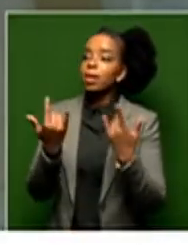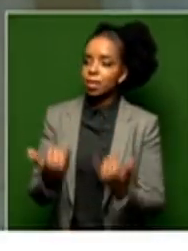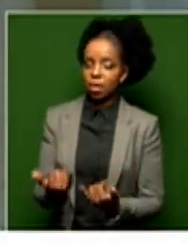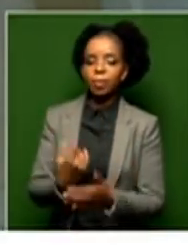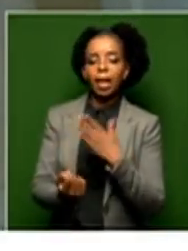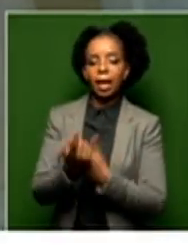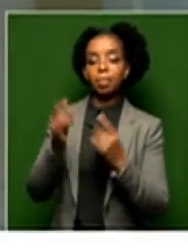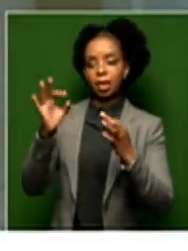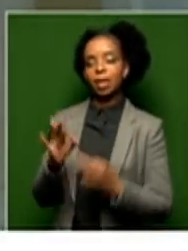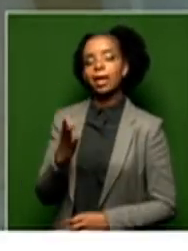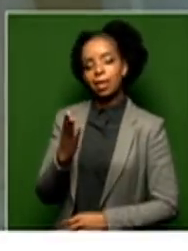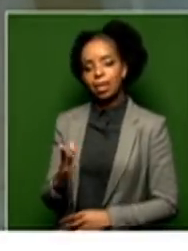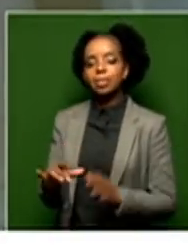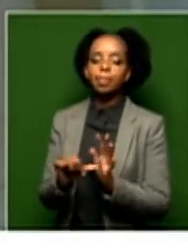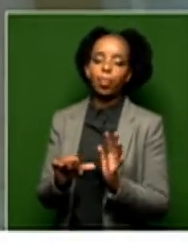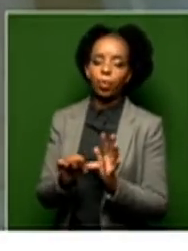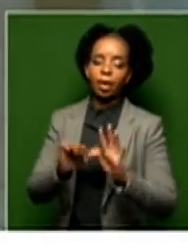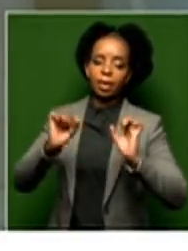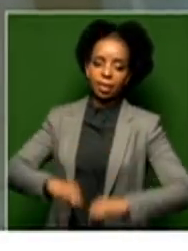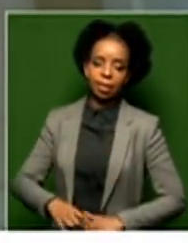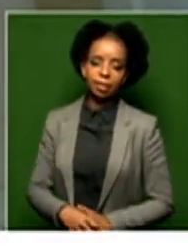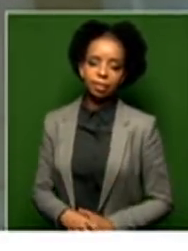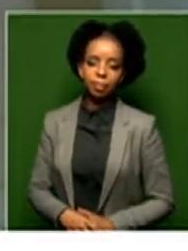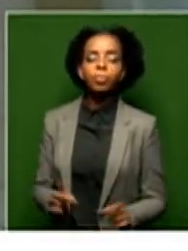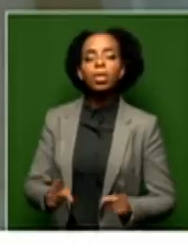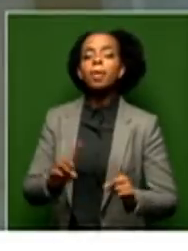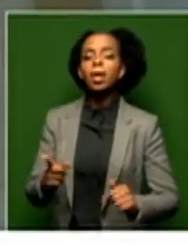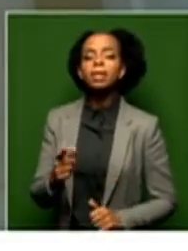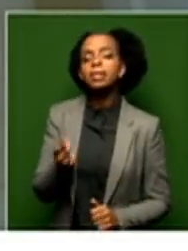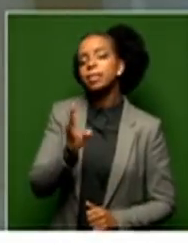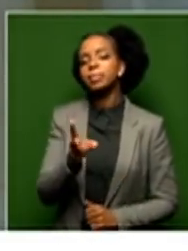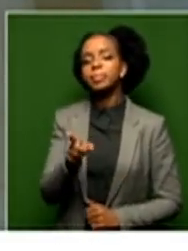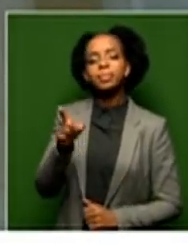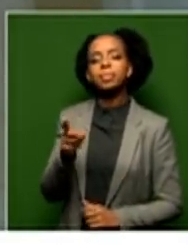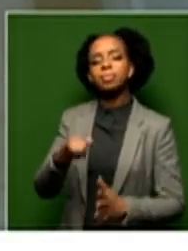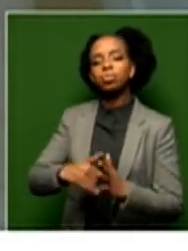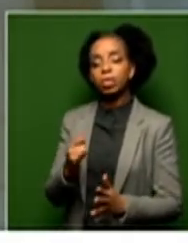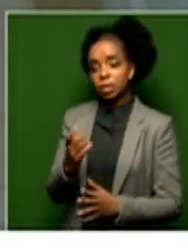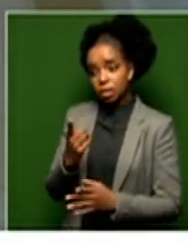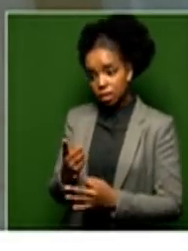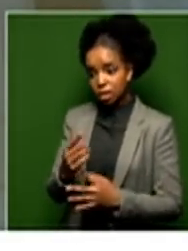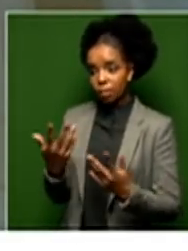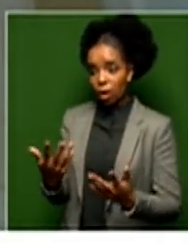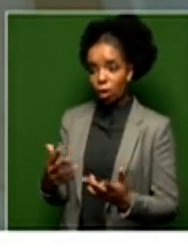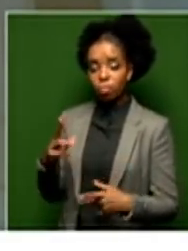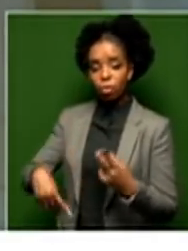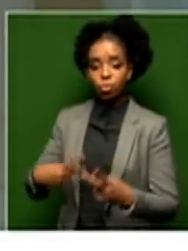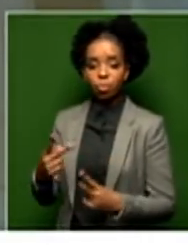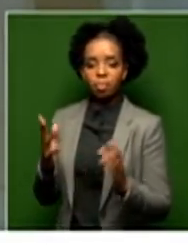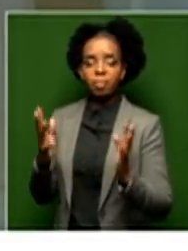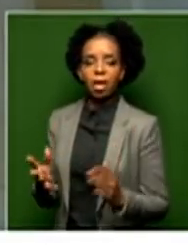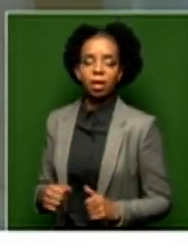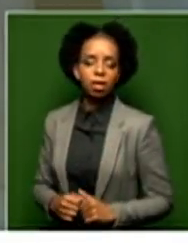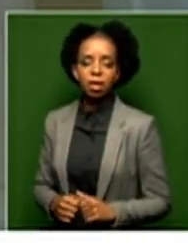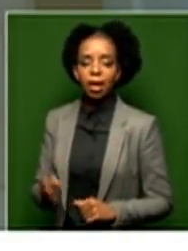say, it's not good enough just to embark on this particular procurement round. There has to be a short-term,